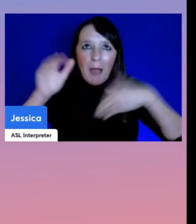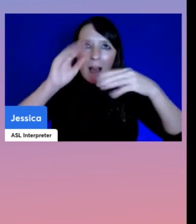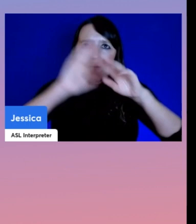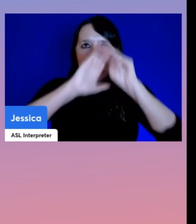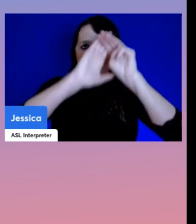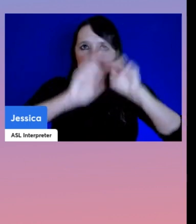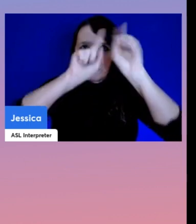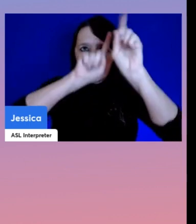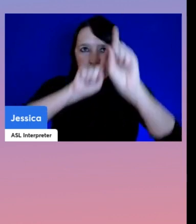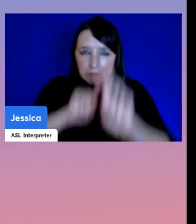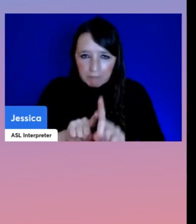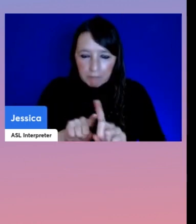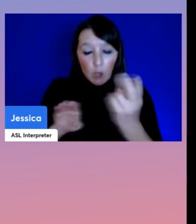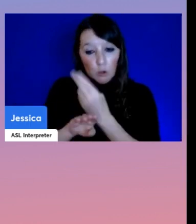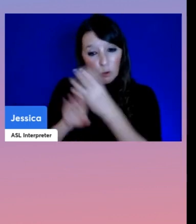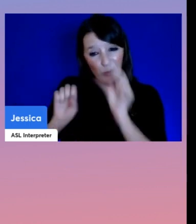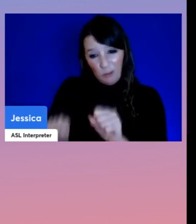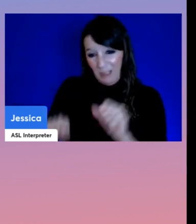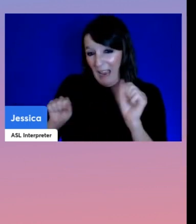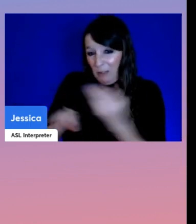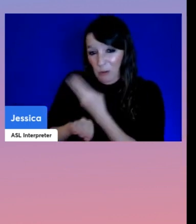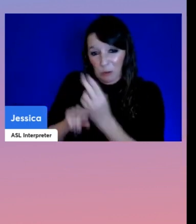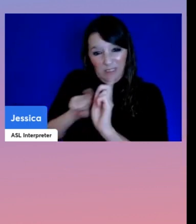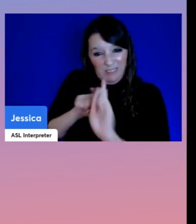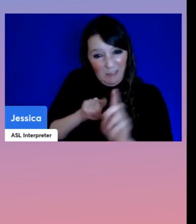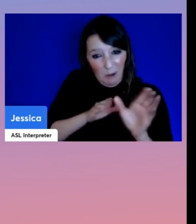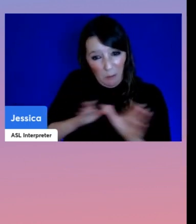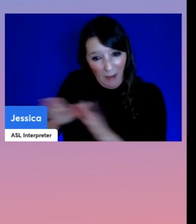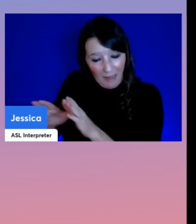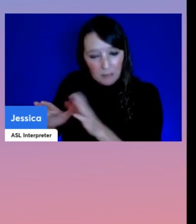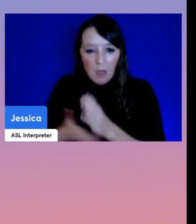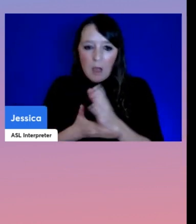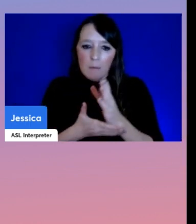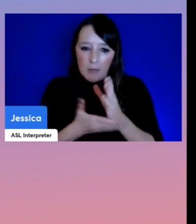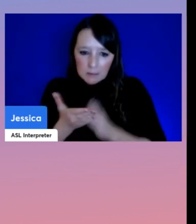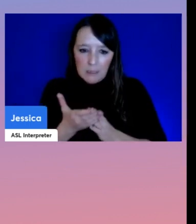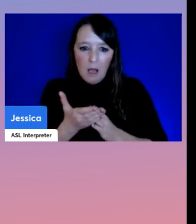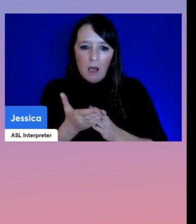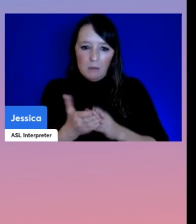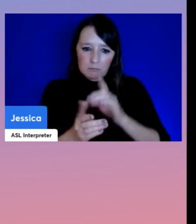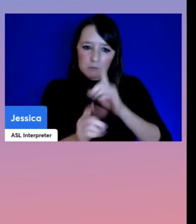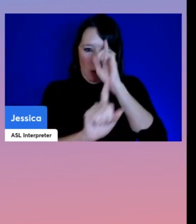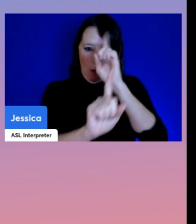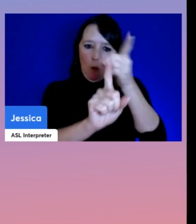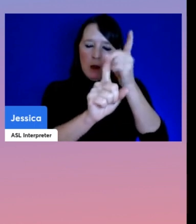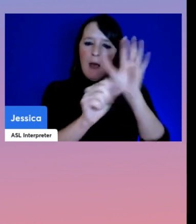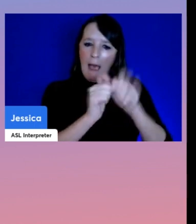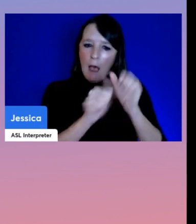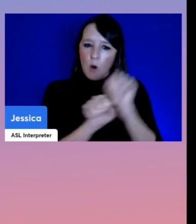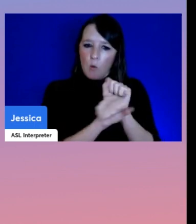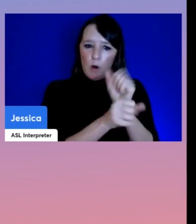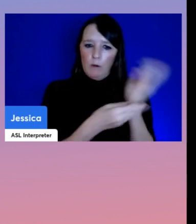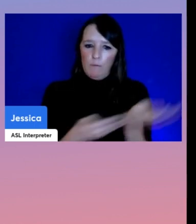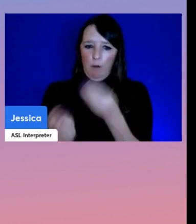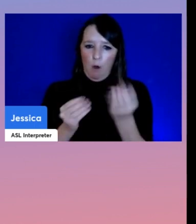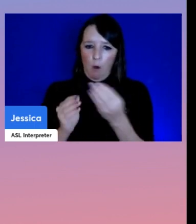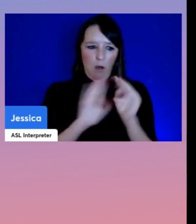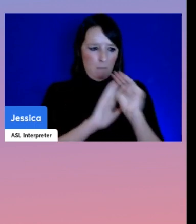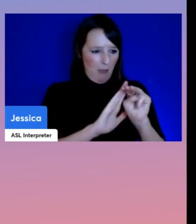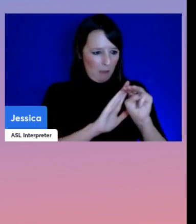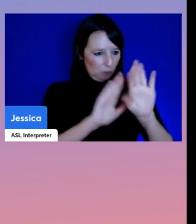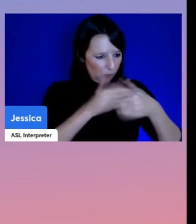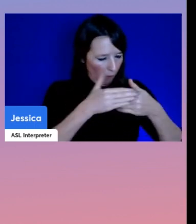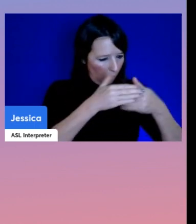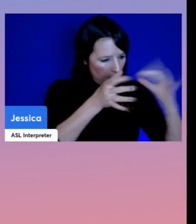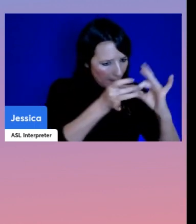your users can use in any way they want, but you have some intended workflow of how the modules should fit together. So in